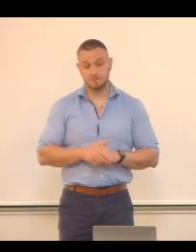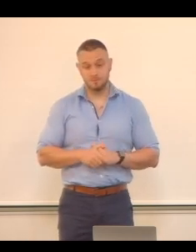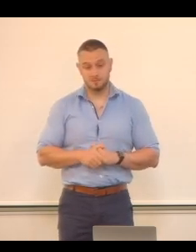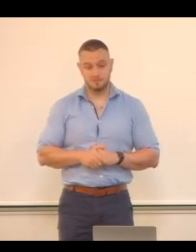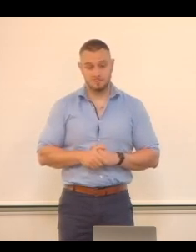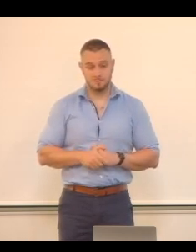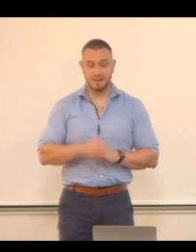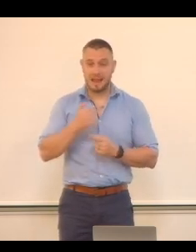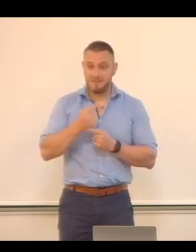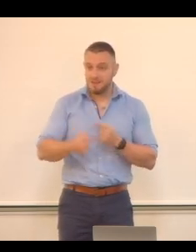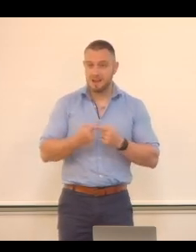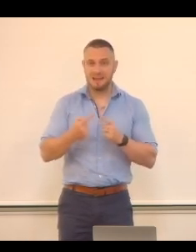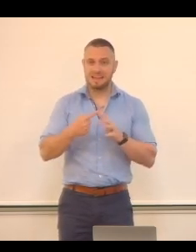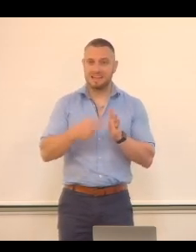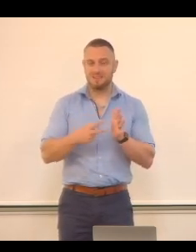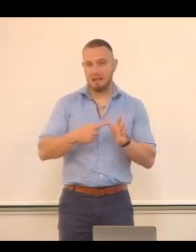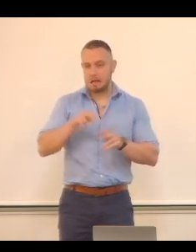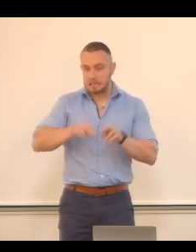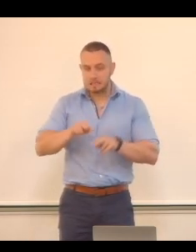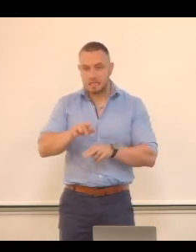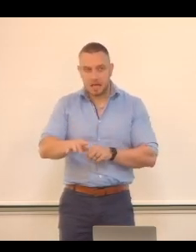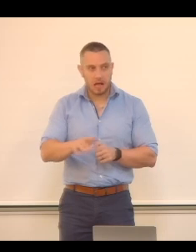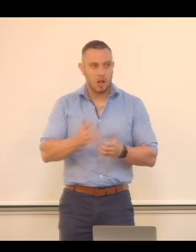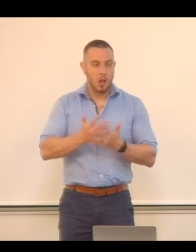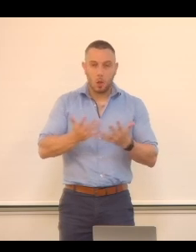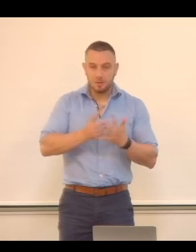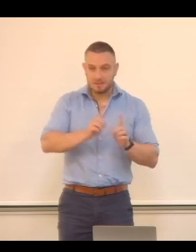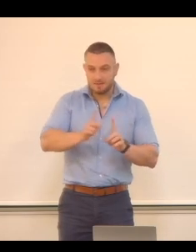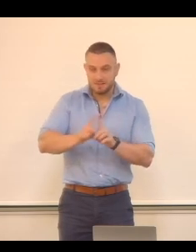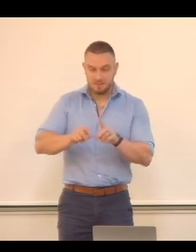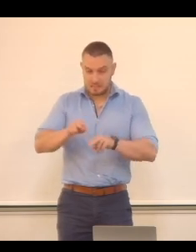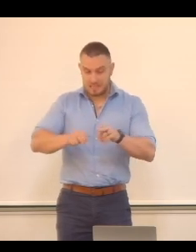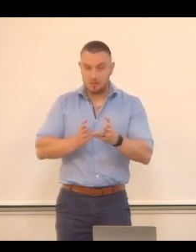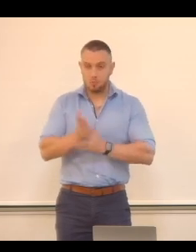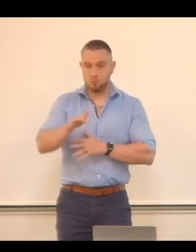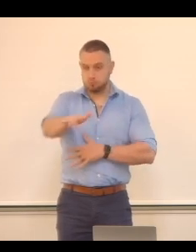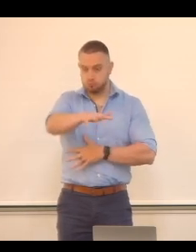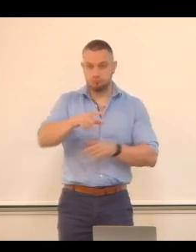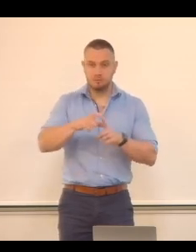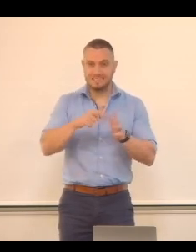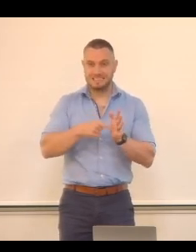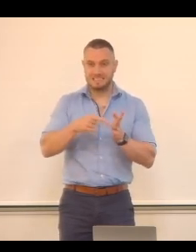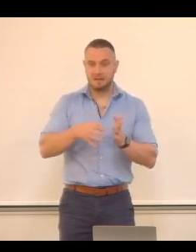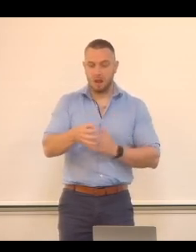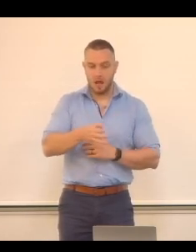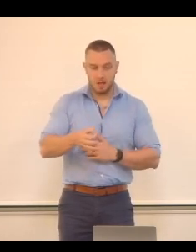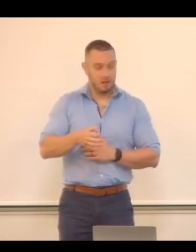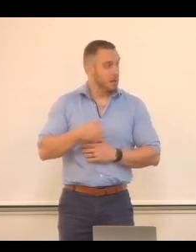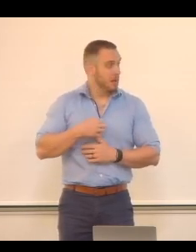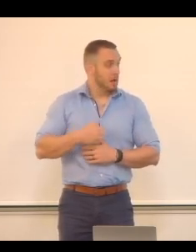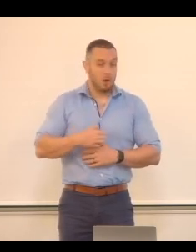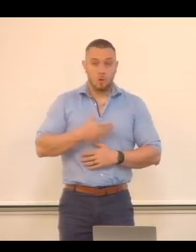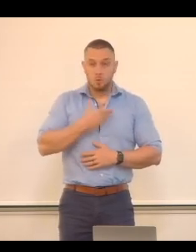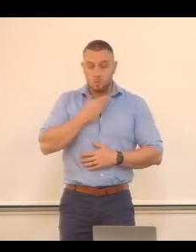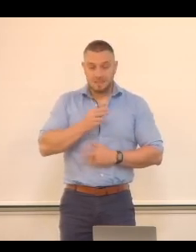yearly they do EVA testing there. There's lots of incredible testing out in the field on Devon Island. I would love to see the